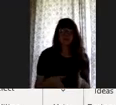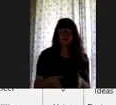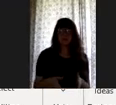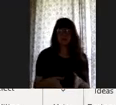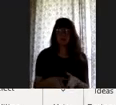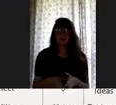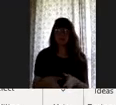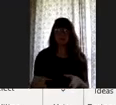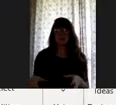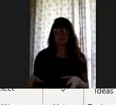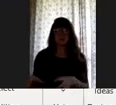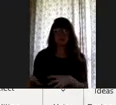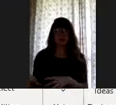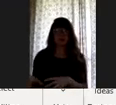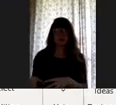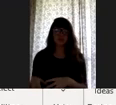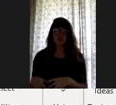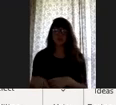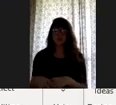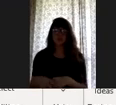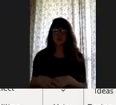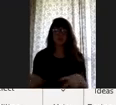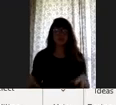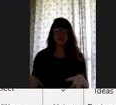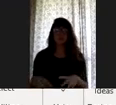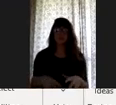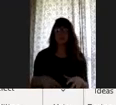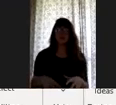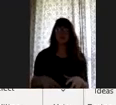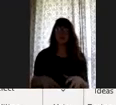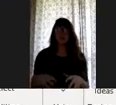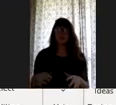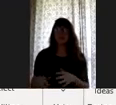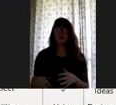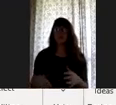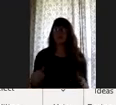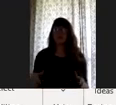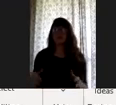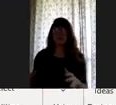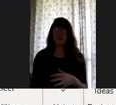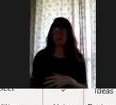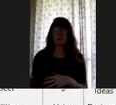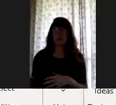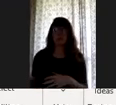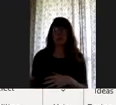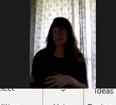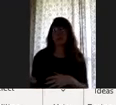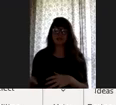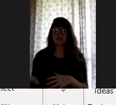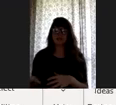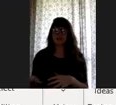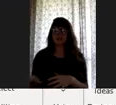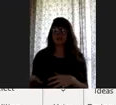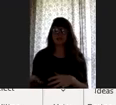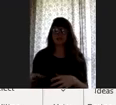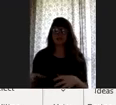could do with the girls. The girls love their Uncle Charlie. They respect him, they listen to him, and they view him in that role. And I